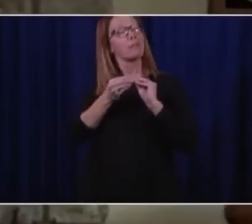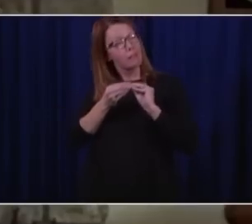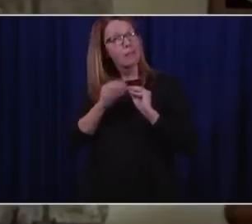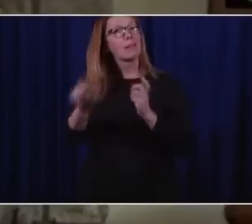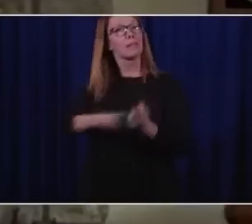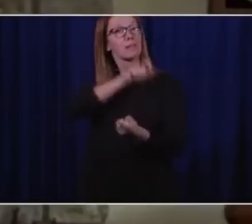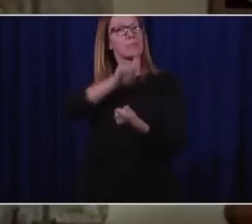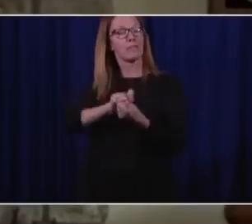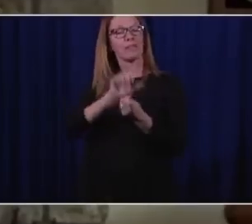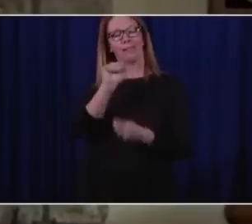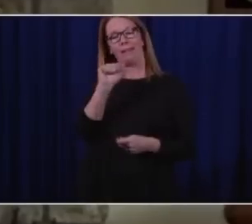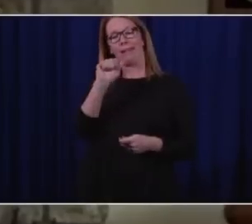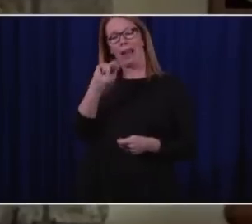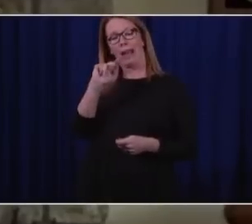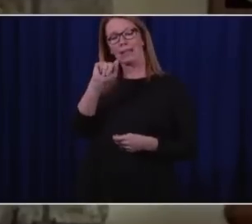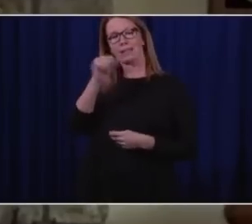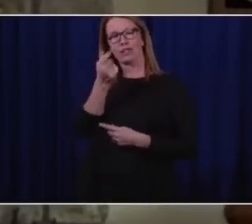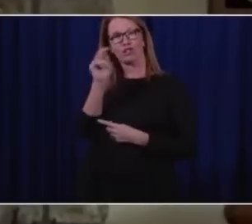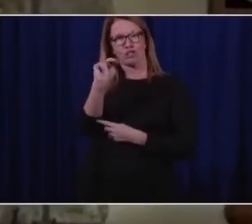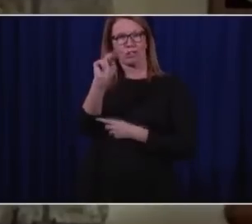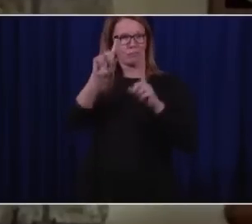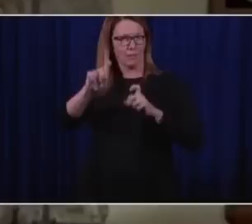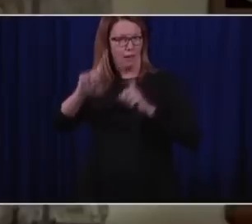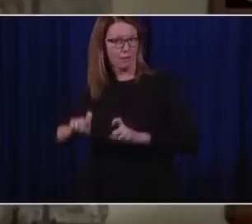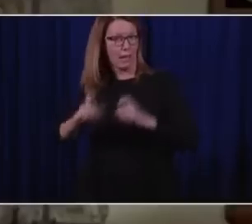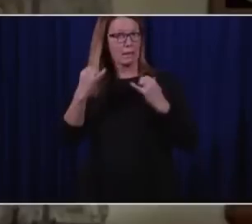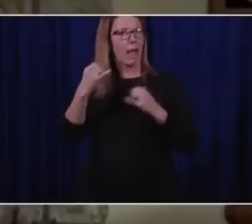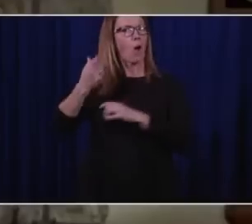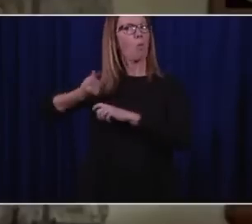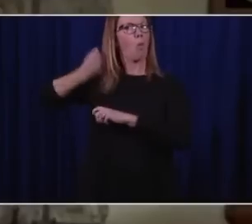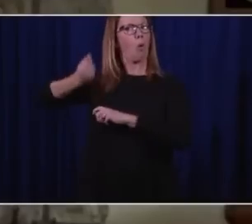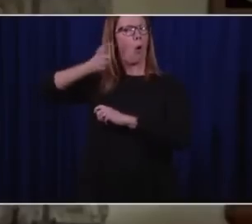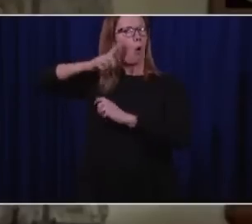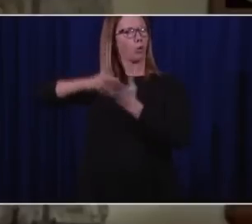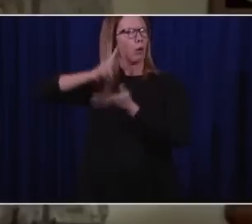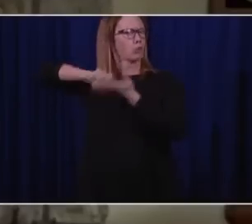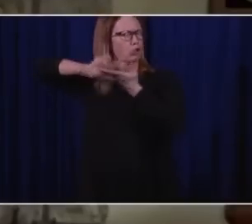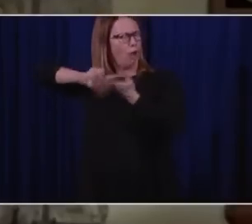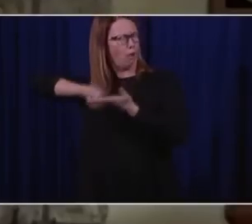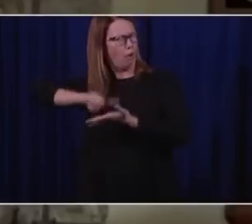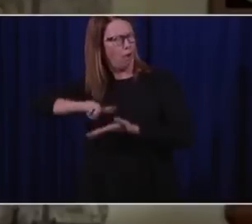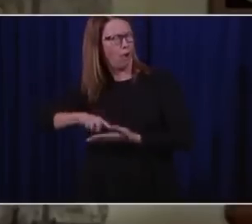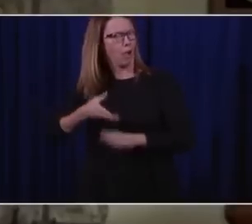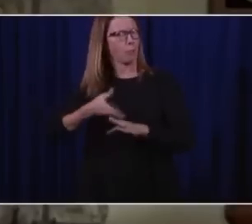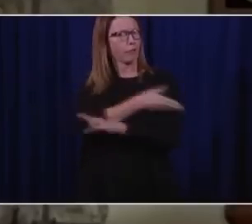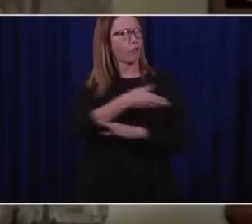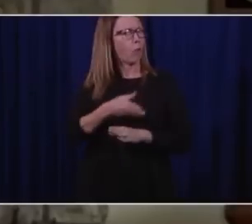said, the antigen tests that we're now sort of holding back and double checking before